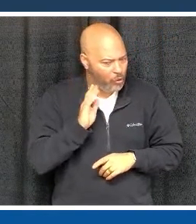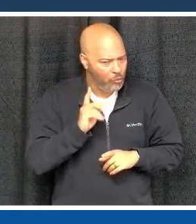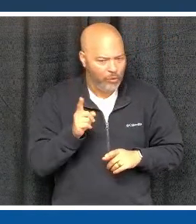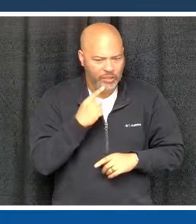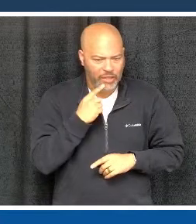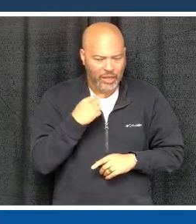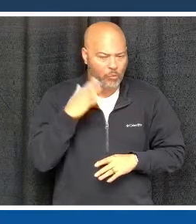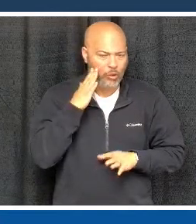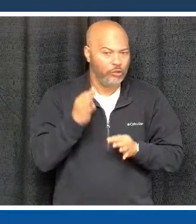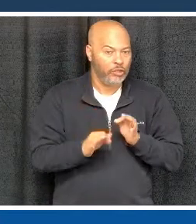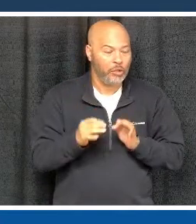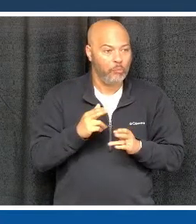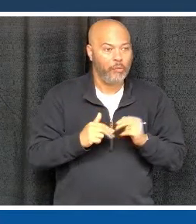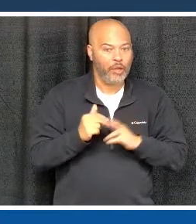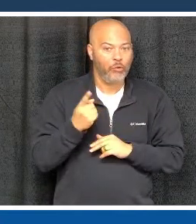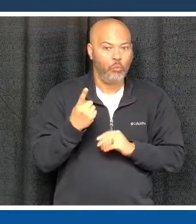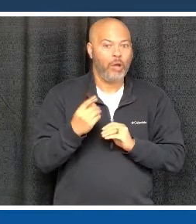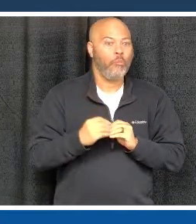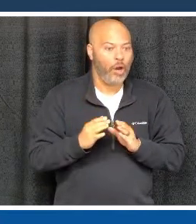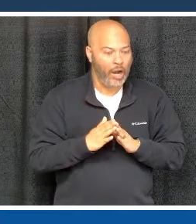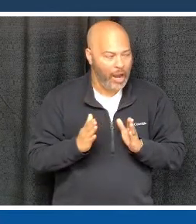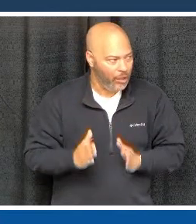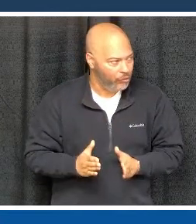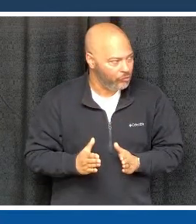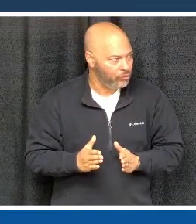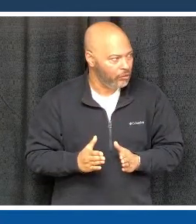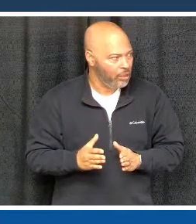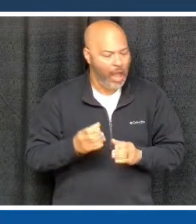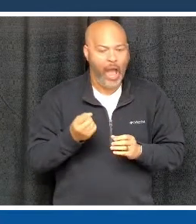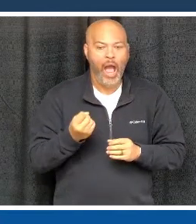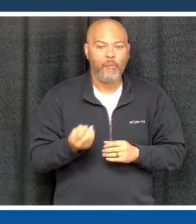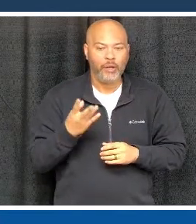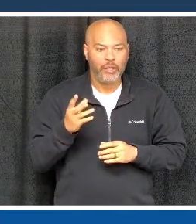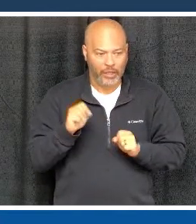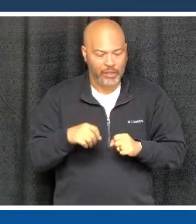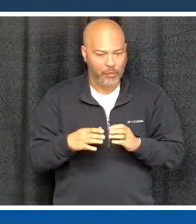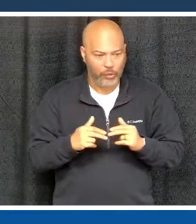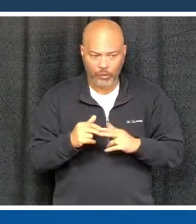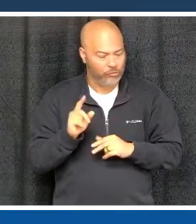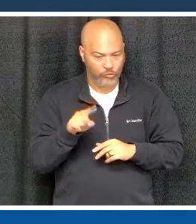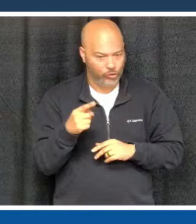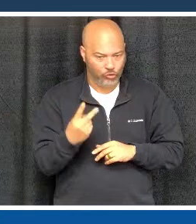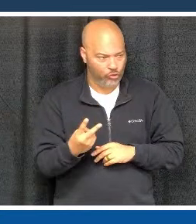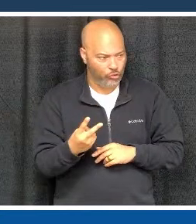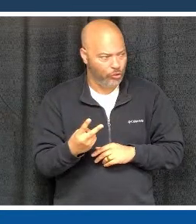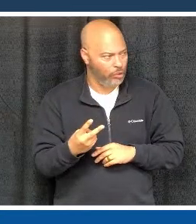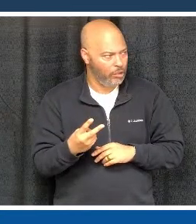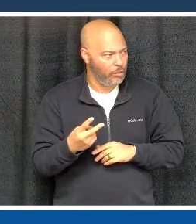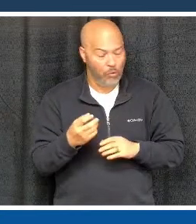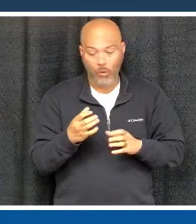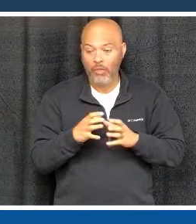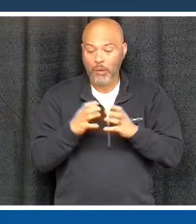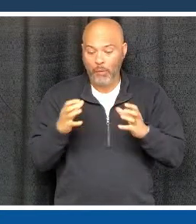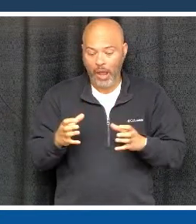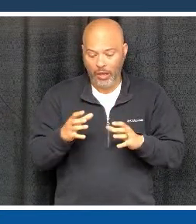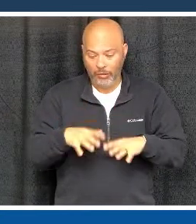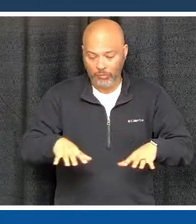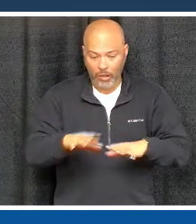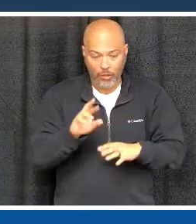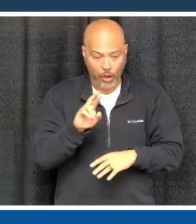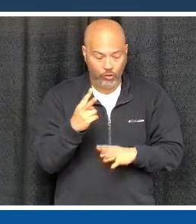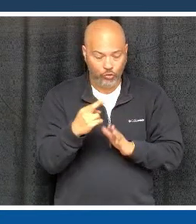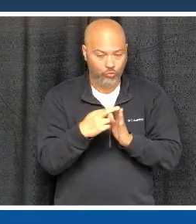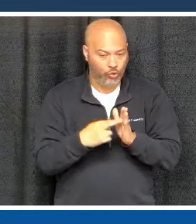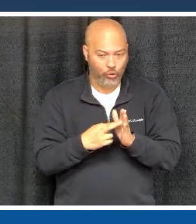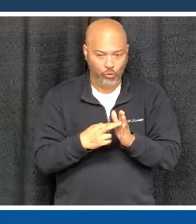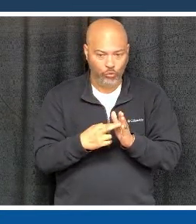said they're gonna just build one more house on a piece of property. How many could they build? Just 2. Just 2? With the amount of frontage they have and the R2 standards,